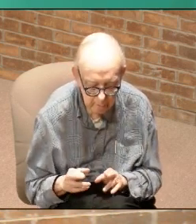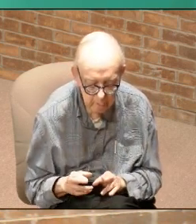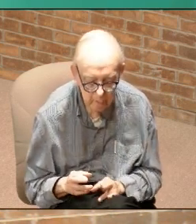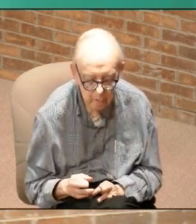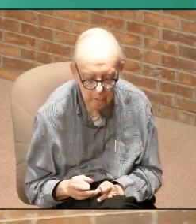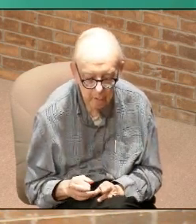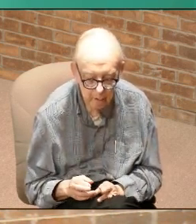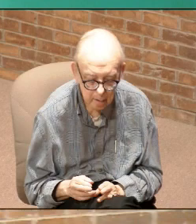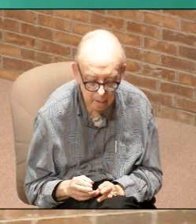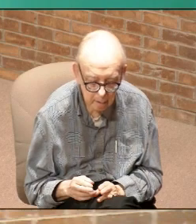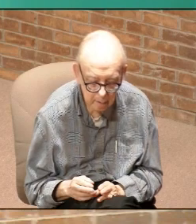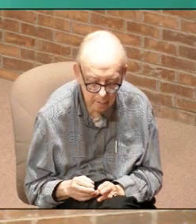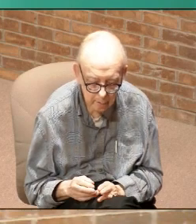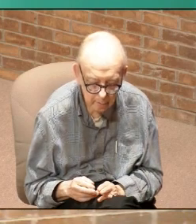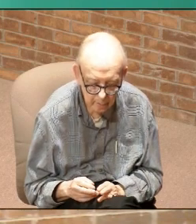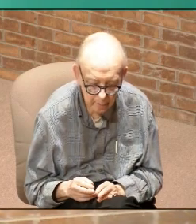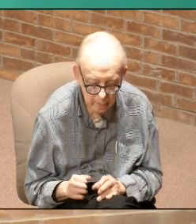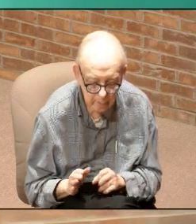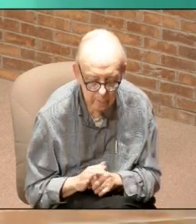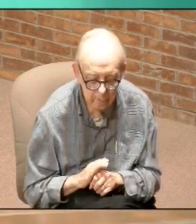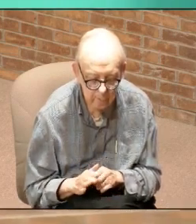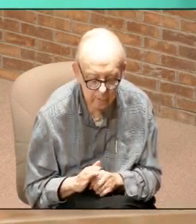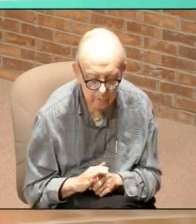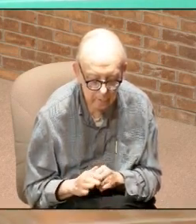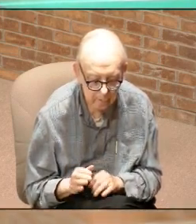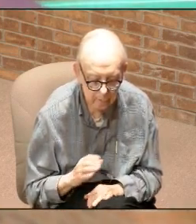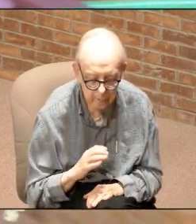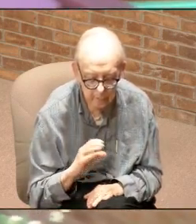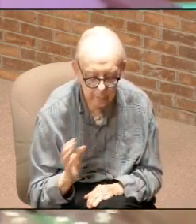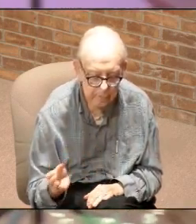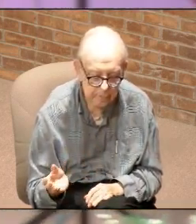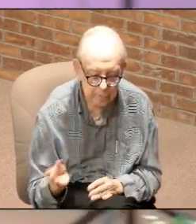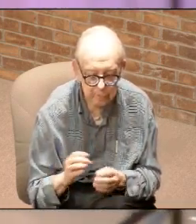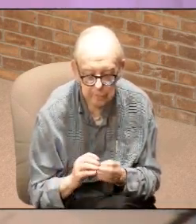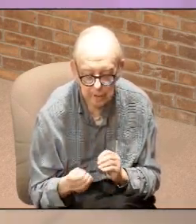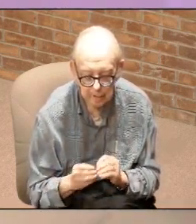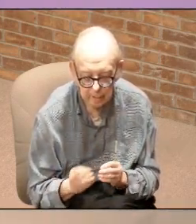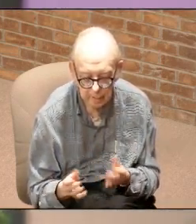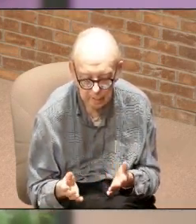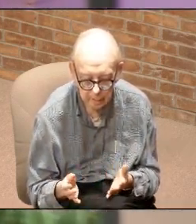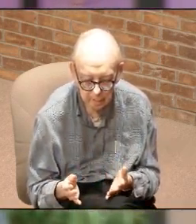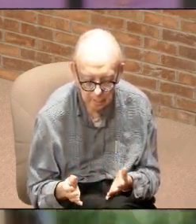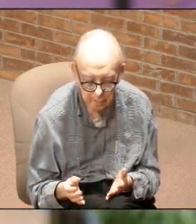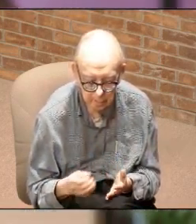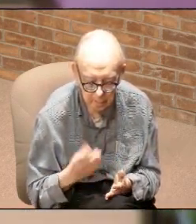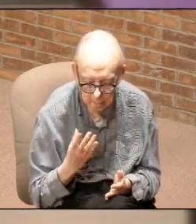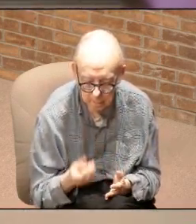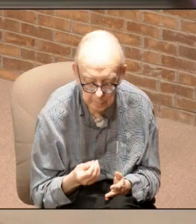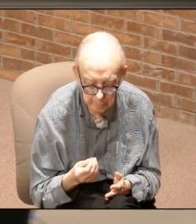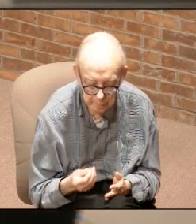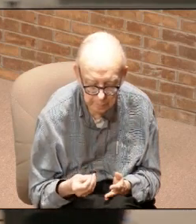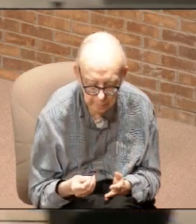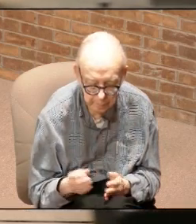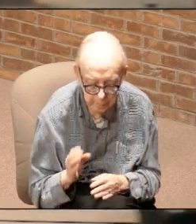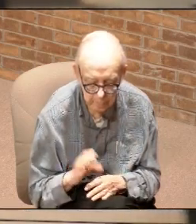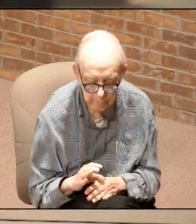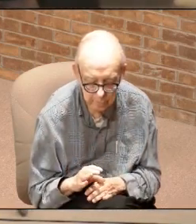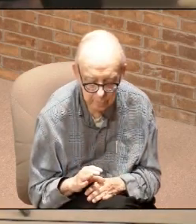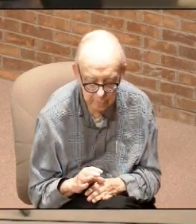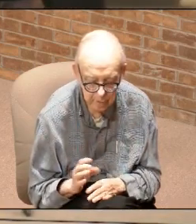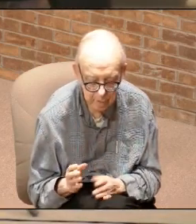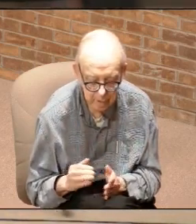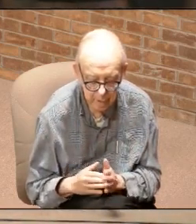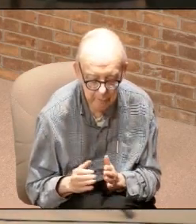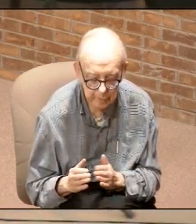school rooms was filled with christmas decorations this was the most beautiful church in middle town at christmas time